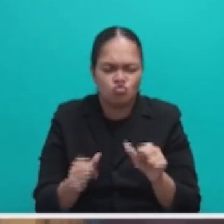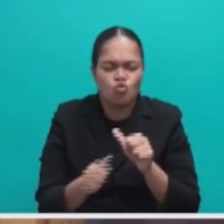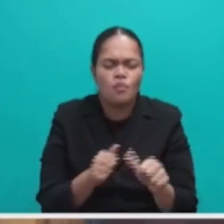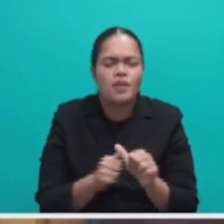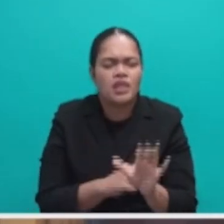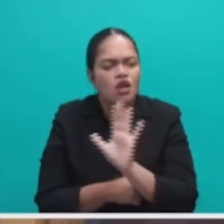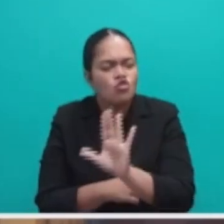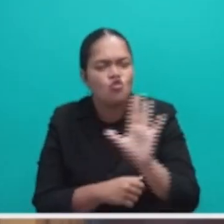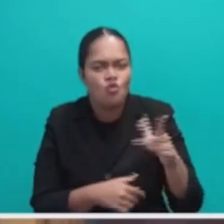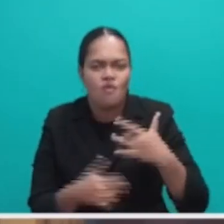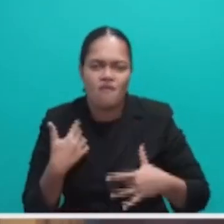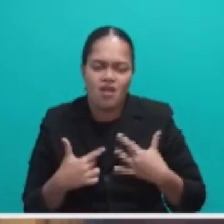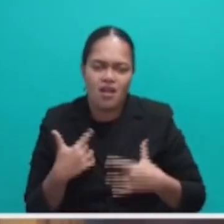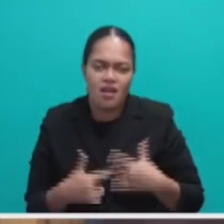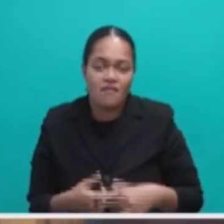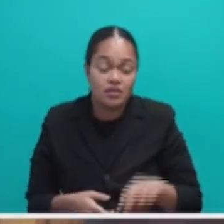life. Mr.